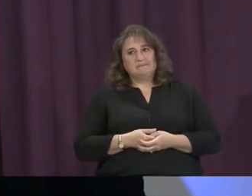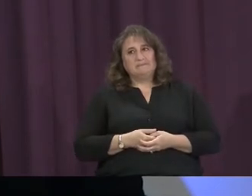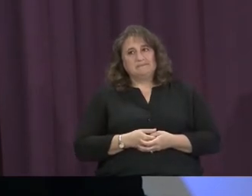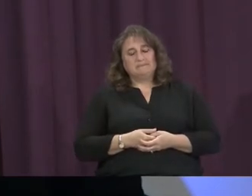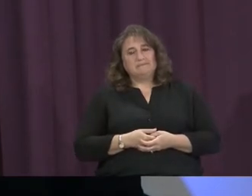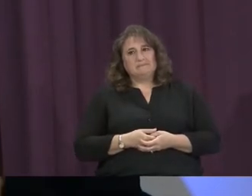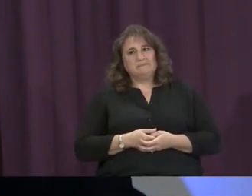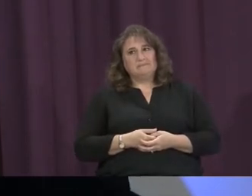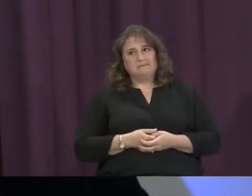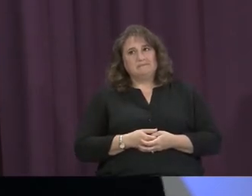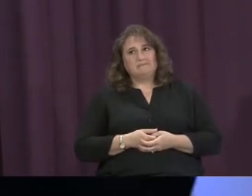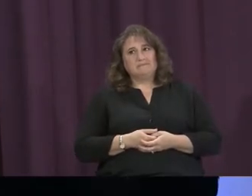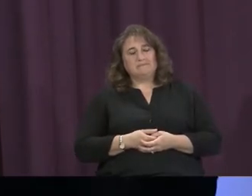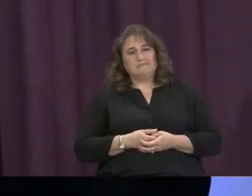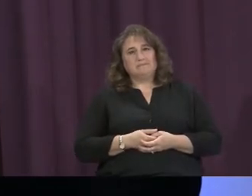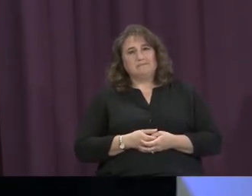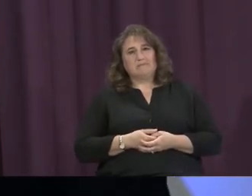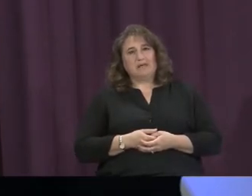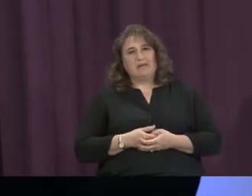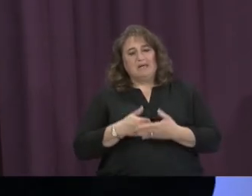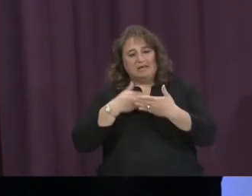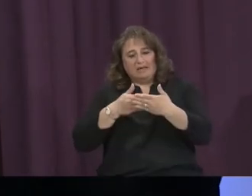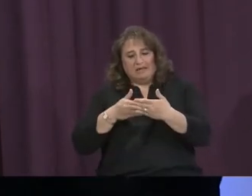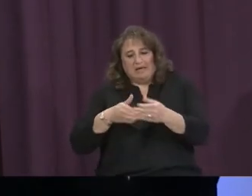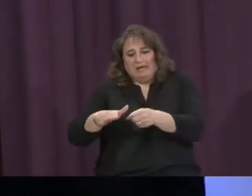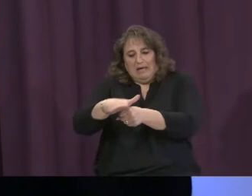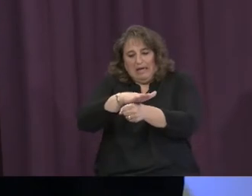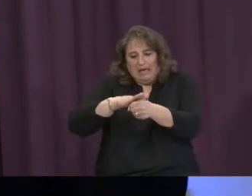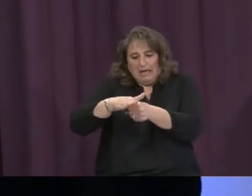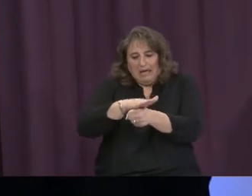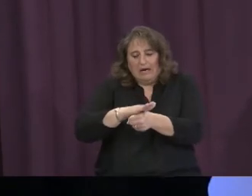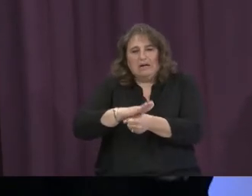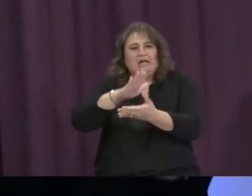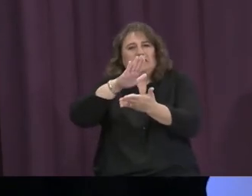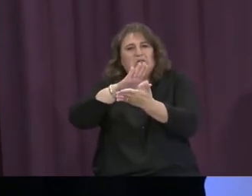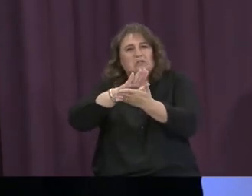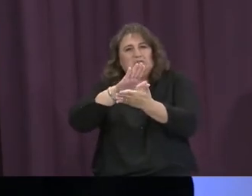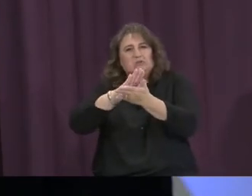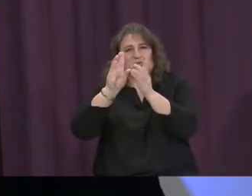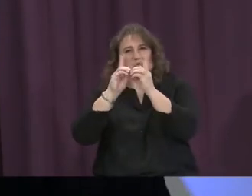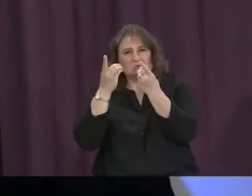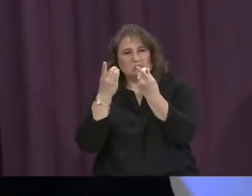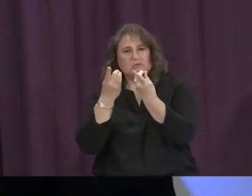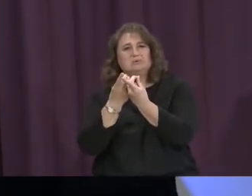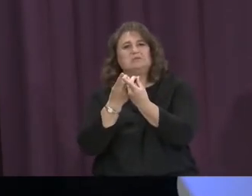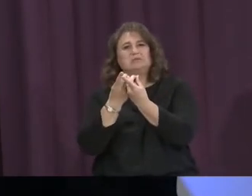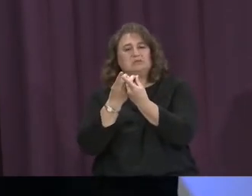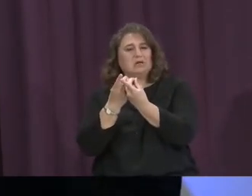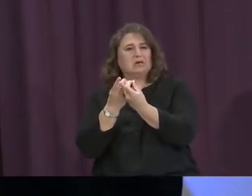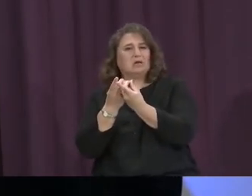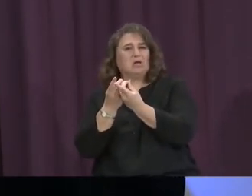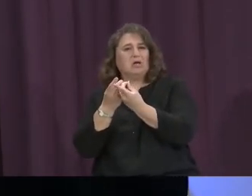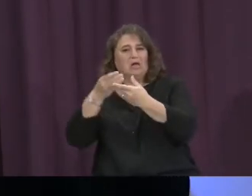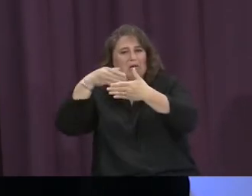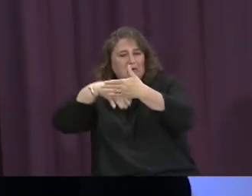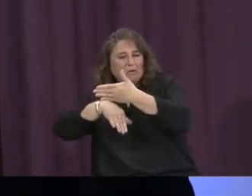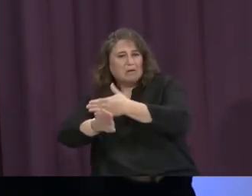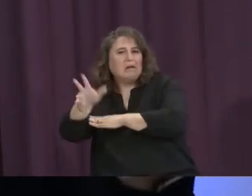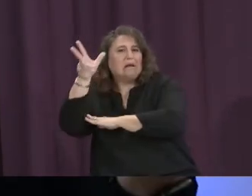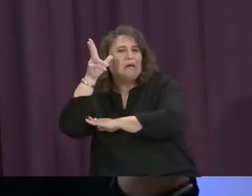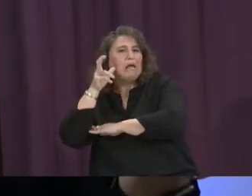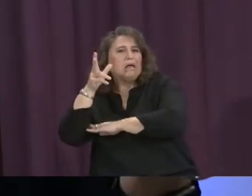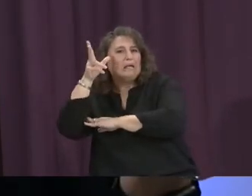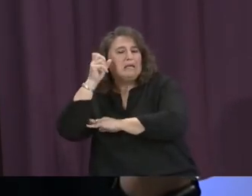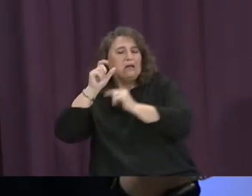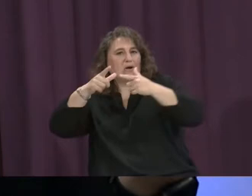just within a neighborhood, within a school, and going in and hearing different